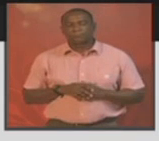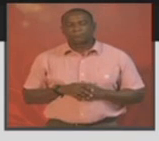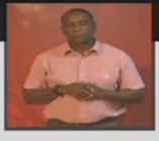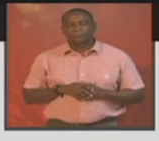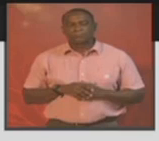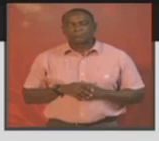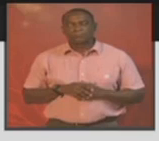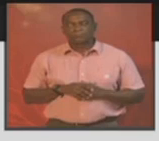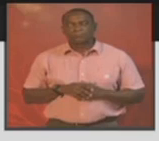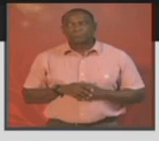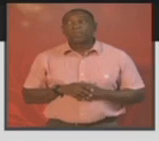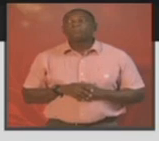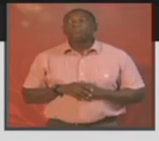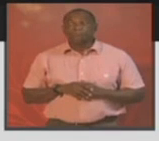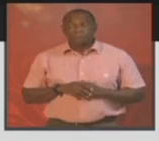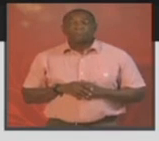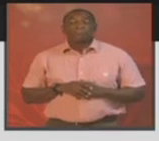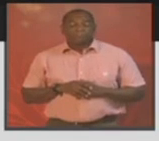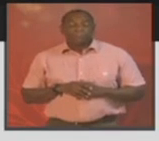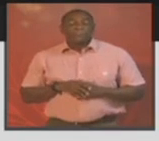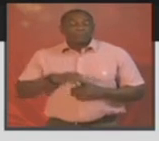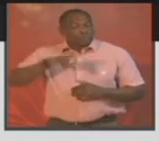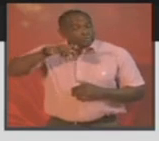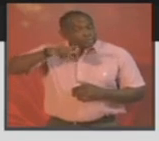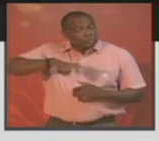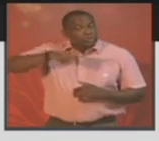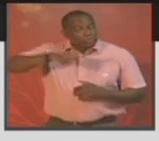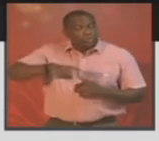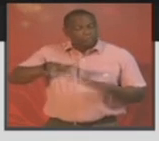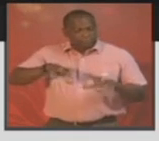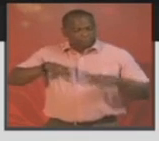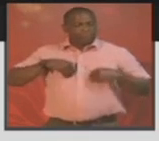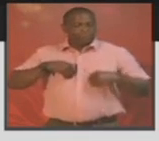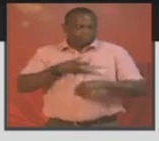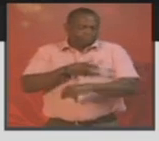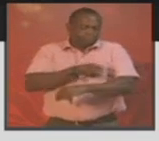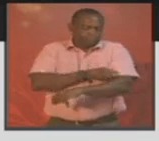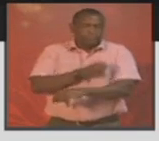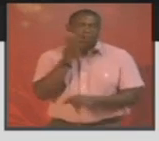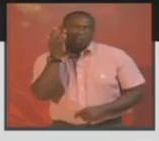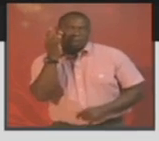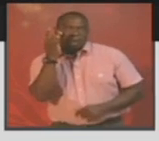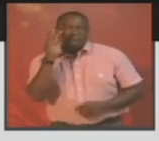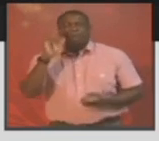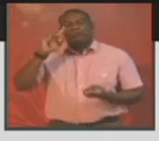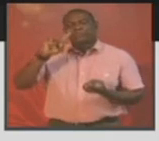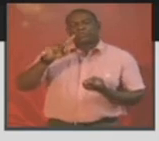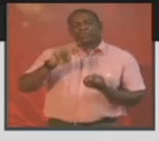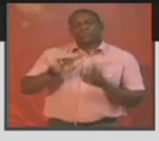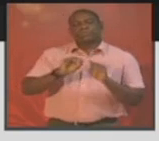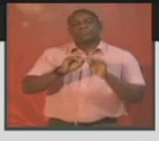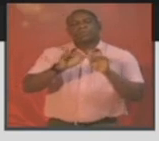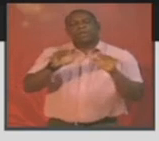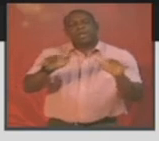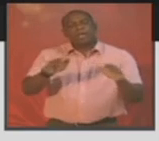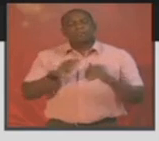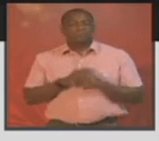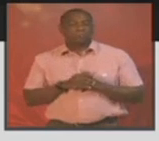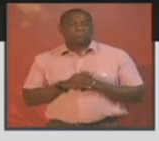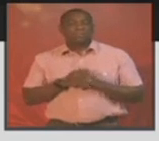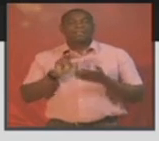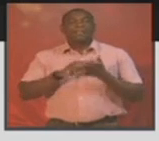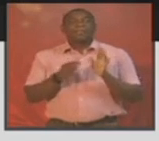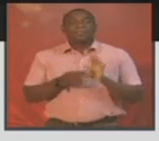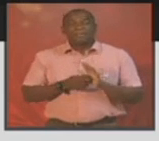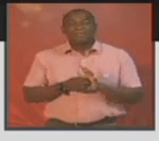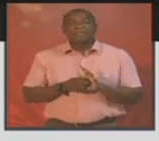vaccinated limits the spread of SARS-CoV-2, which is responsible for COVID-19. It lowers the chance of